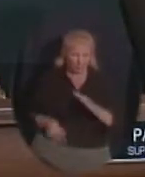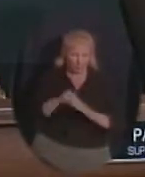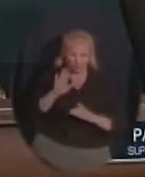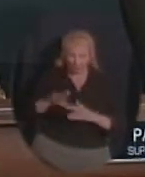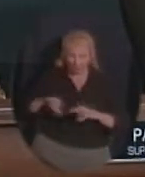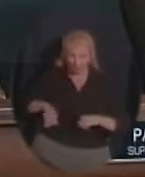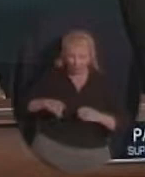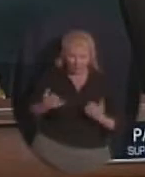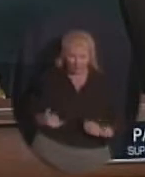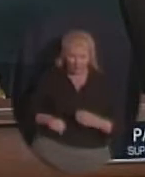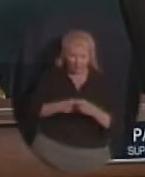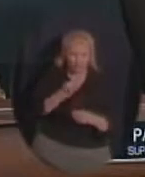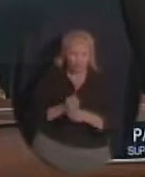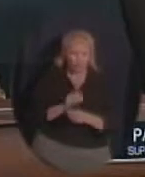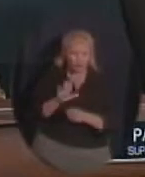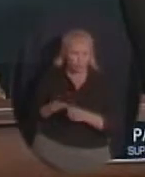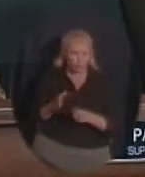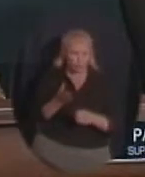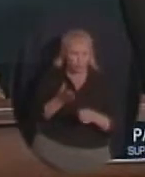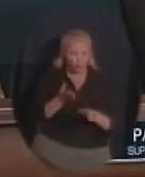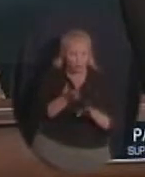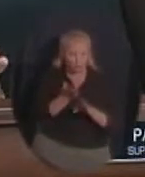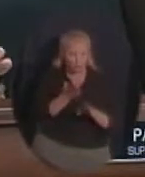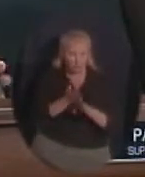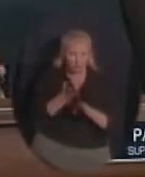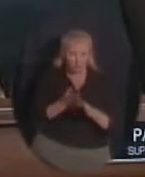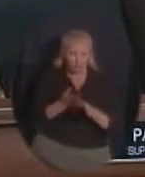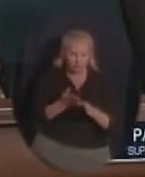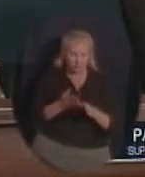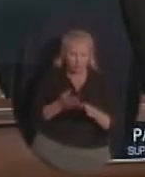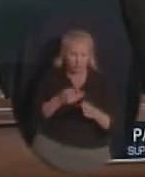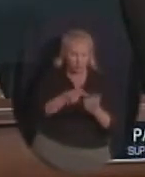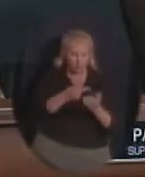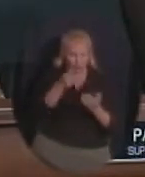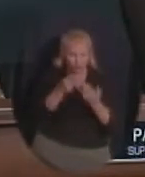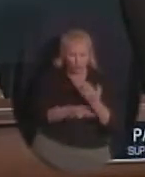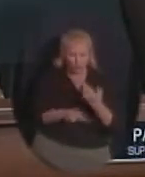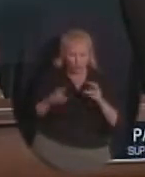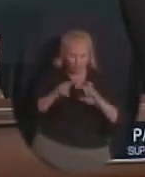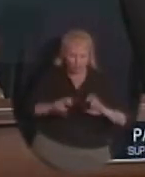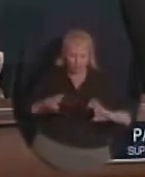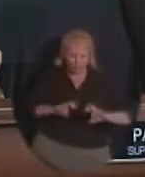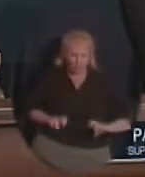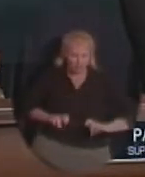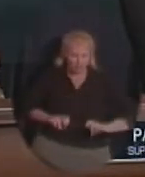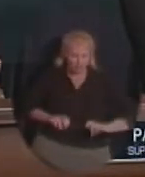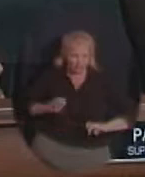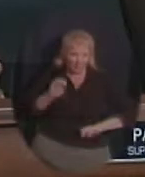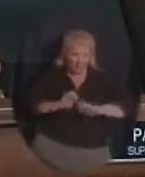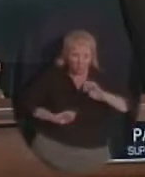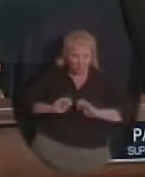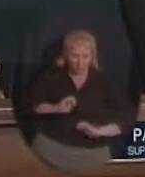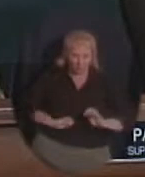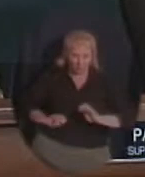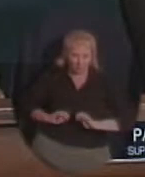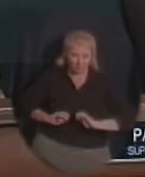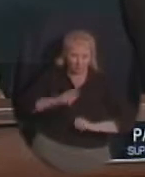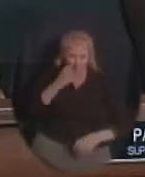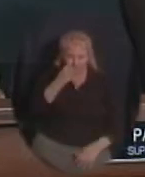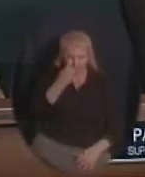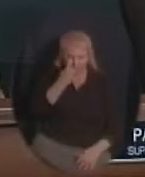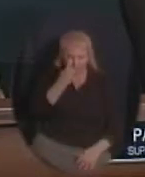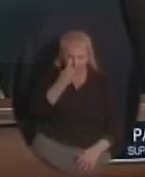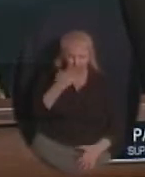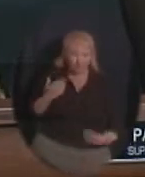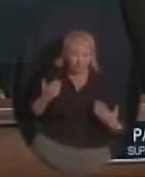is program analyst and evaluation. This gives us an opportunity to design an evaluation system for this, both on